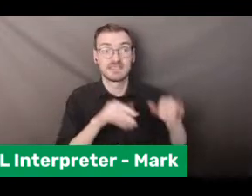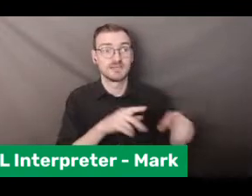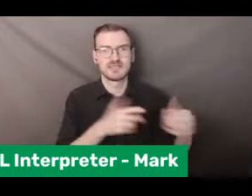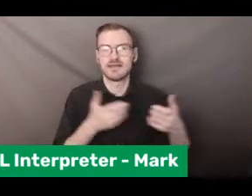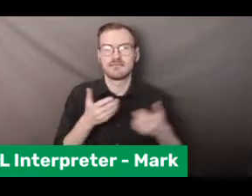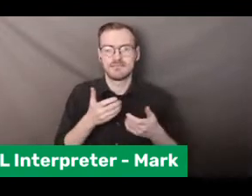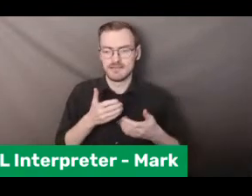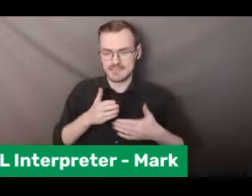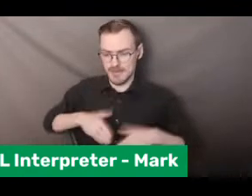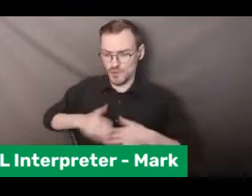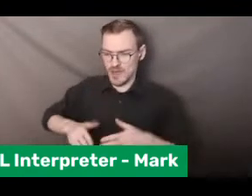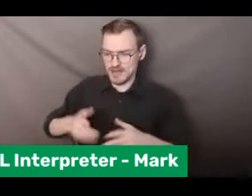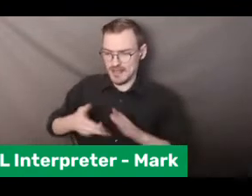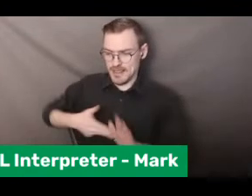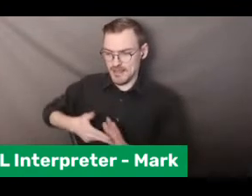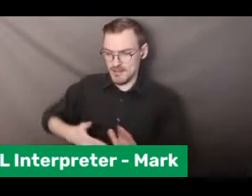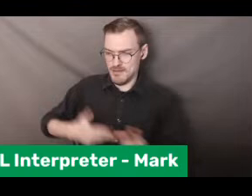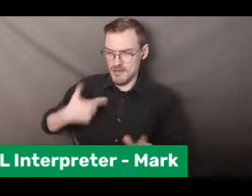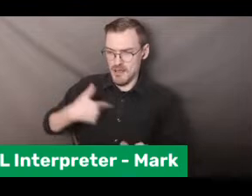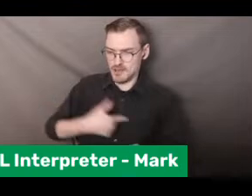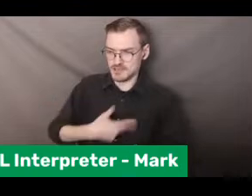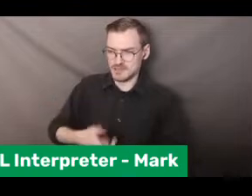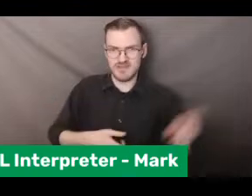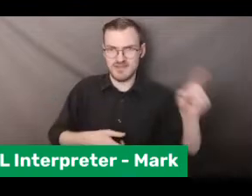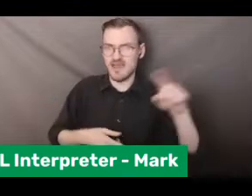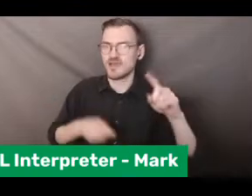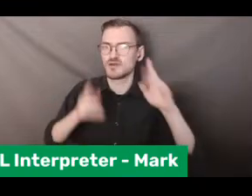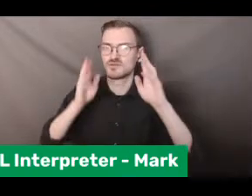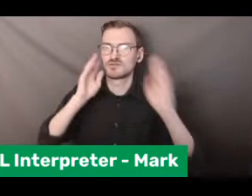create competition amongst us,